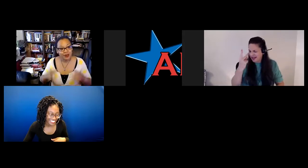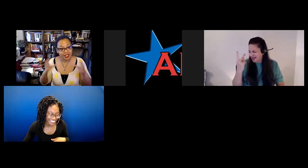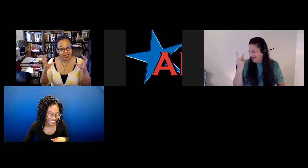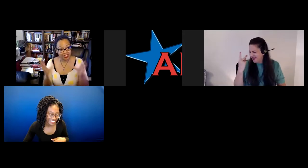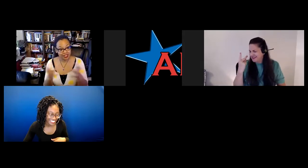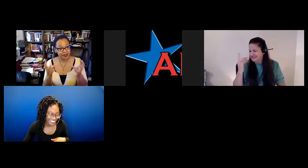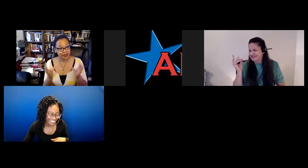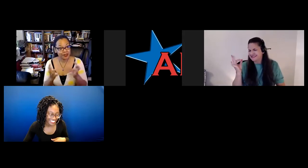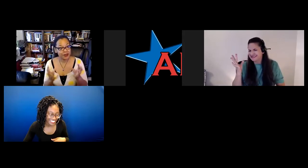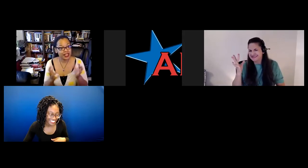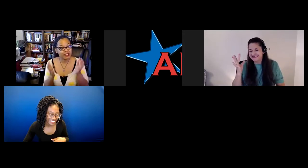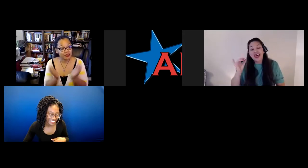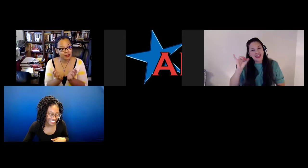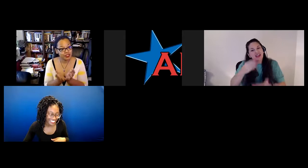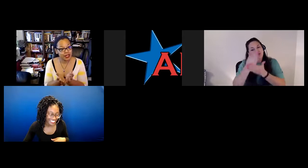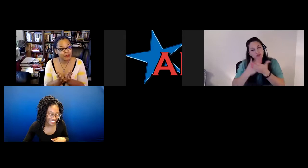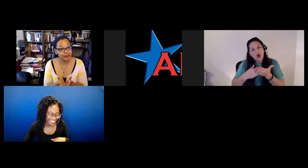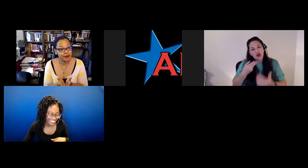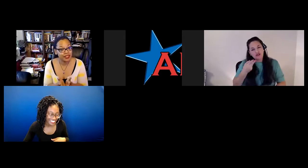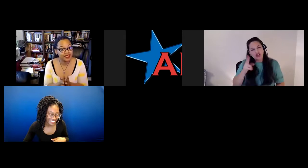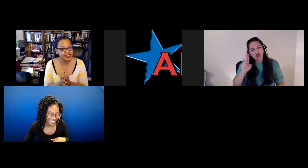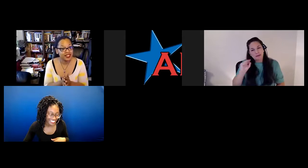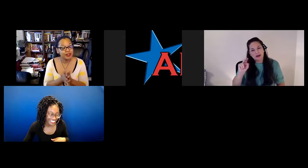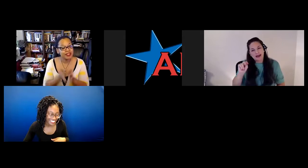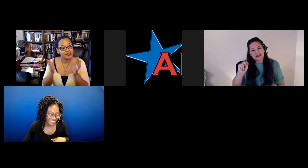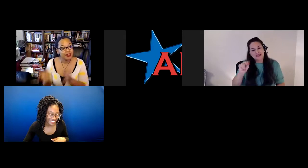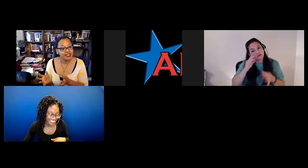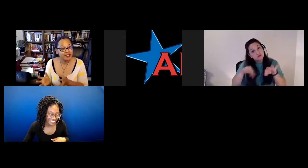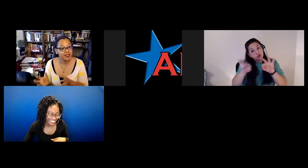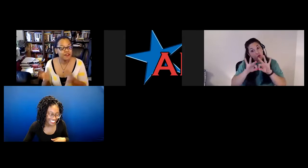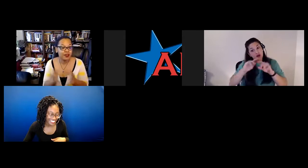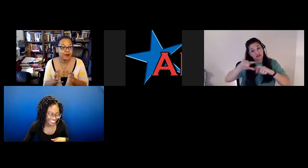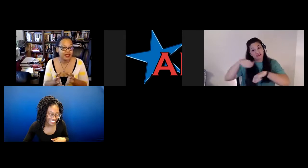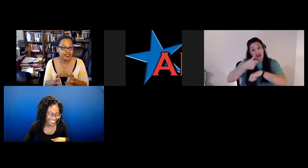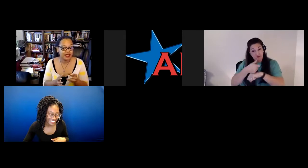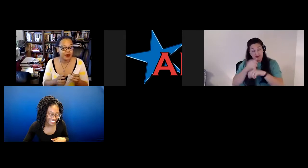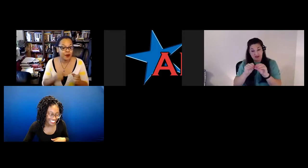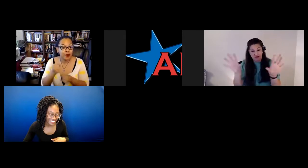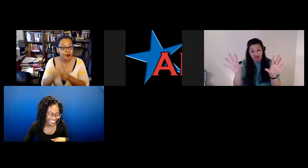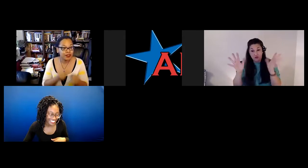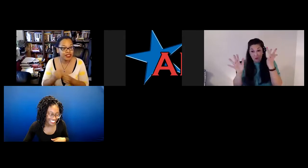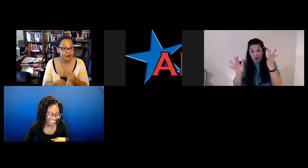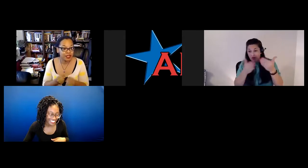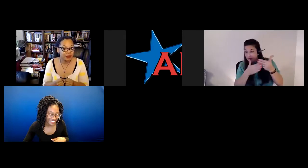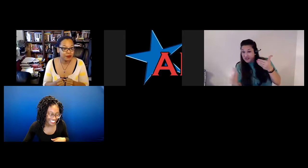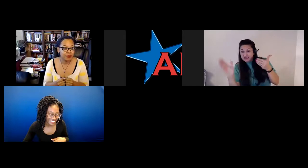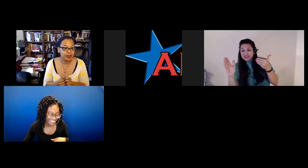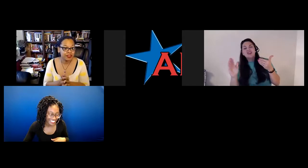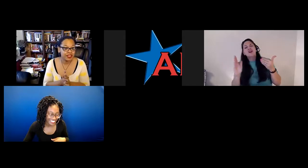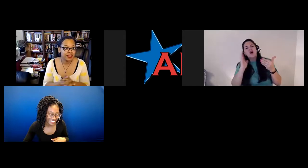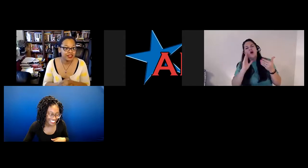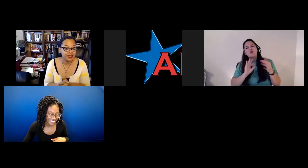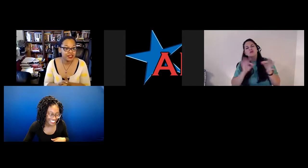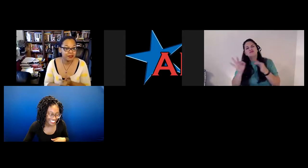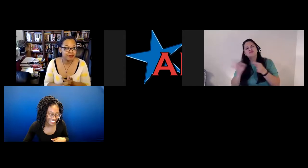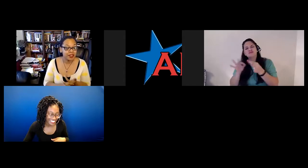So this is the reason why I spent so much time in framing this, because the rest of it from this hopefully can be a little bit more easy